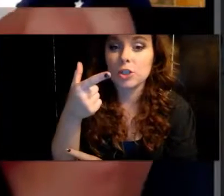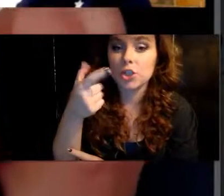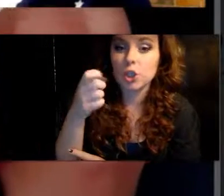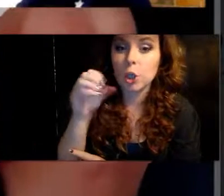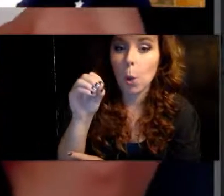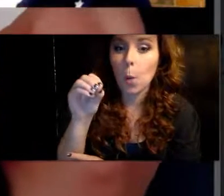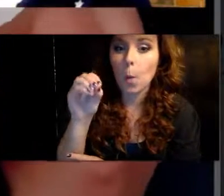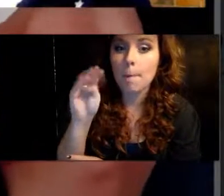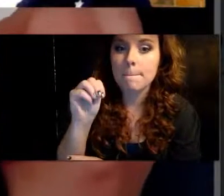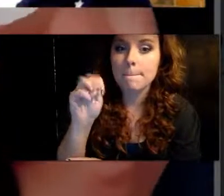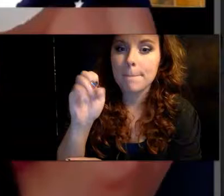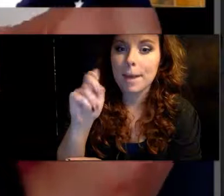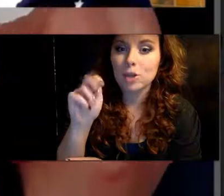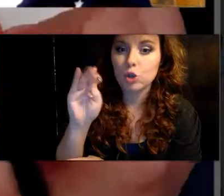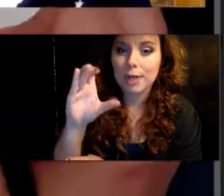geometric